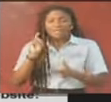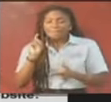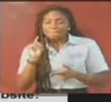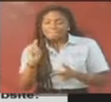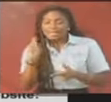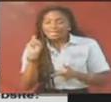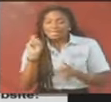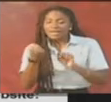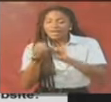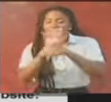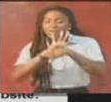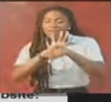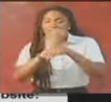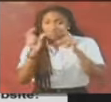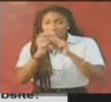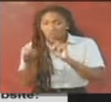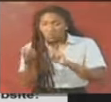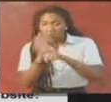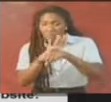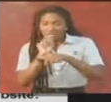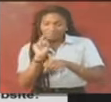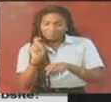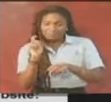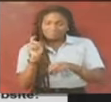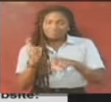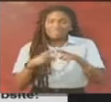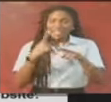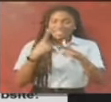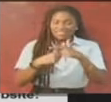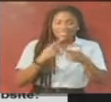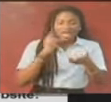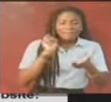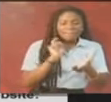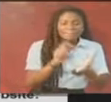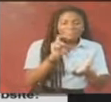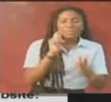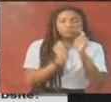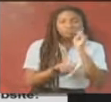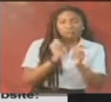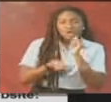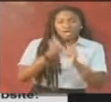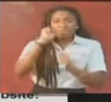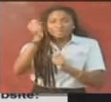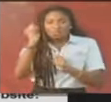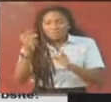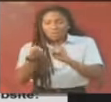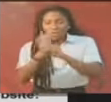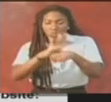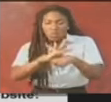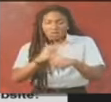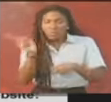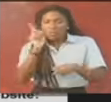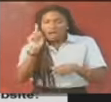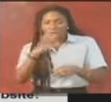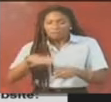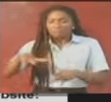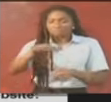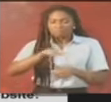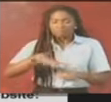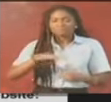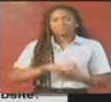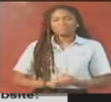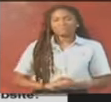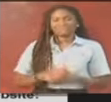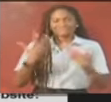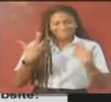COVID-19 drop-down option and select Trinidad and Tobago COVID-19 dashboard. And with that, I come to the end of my presentation, so